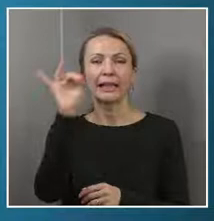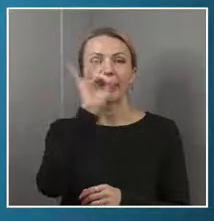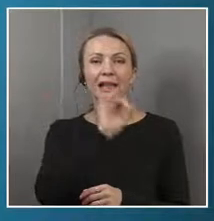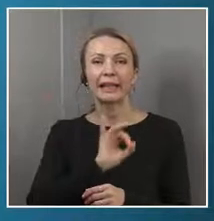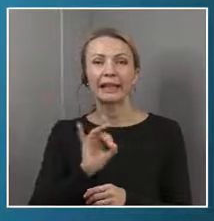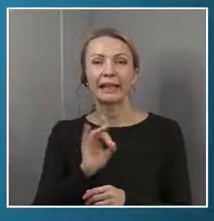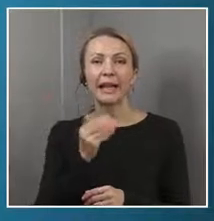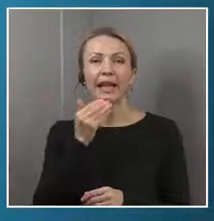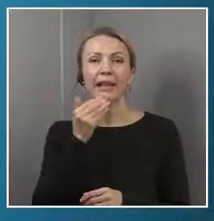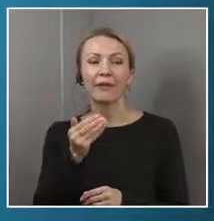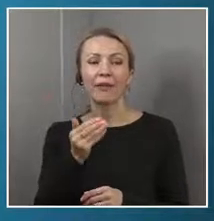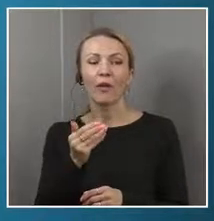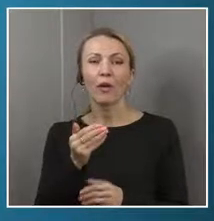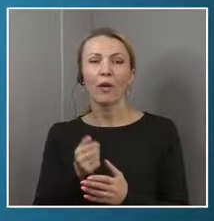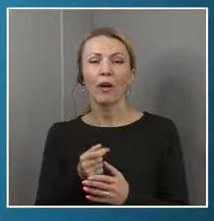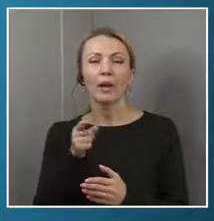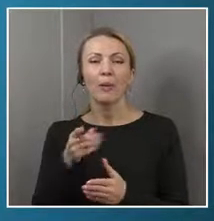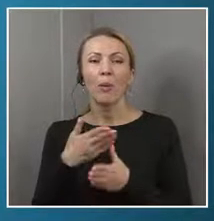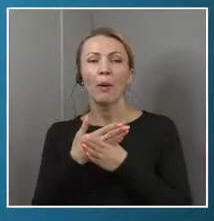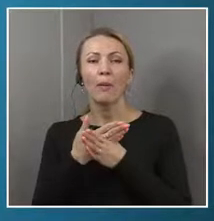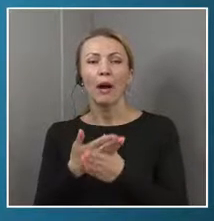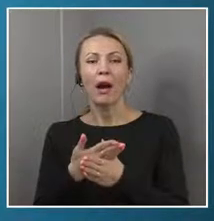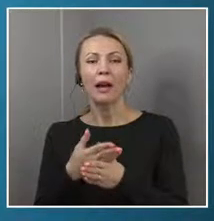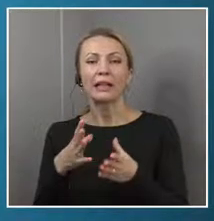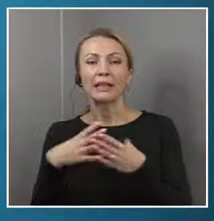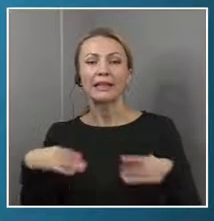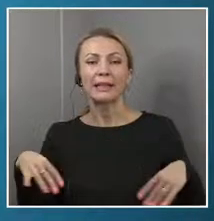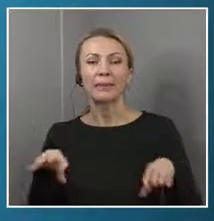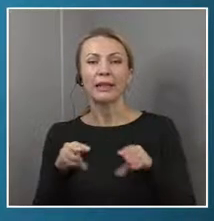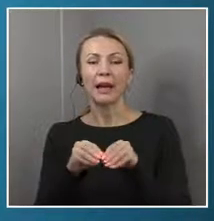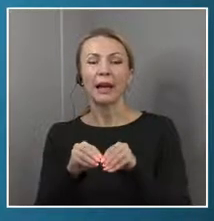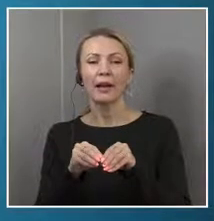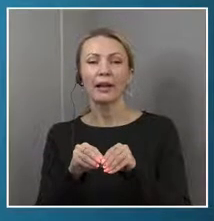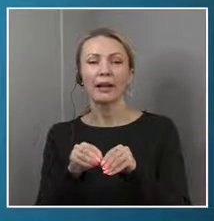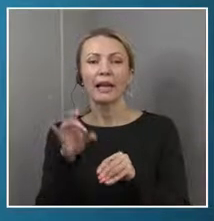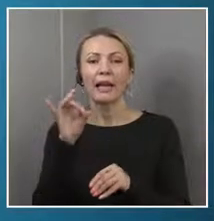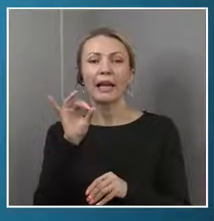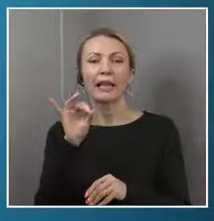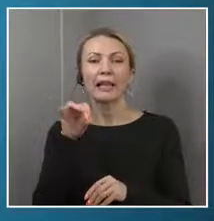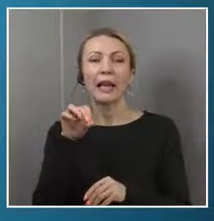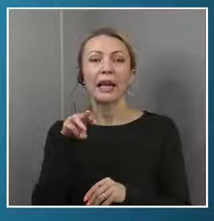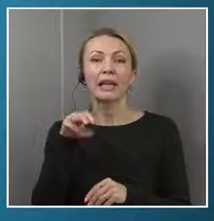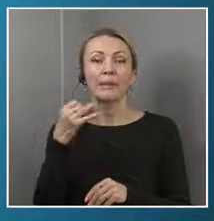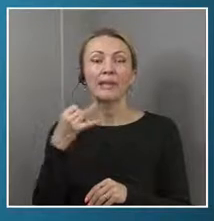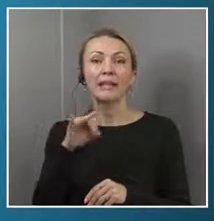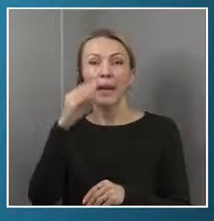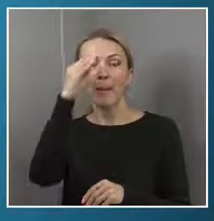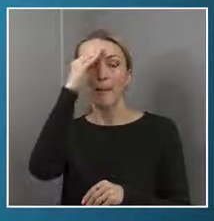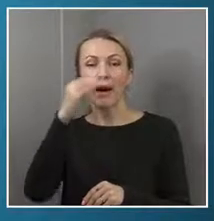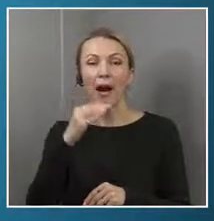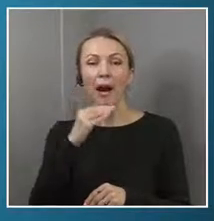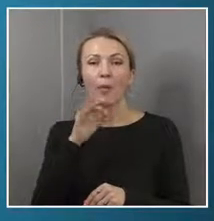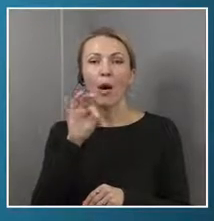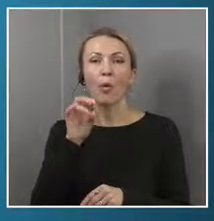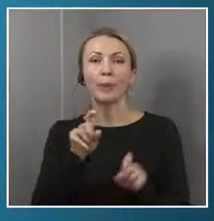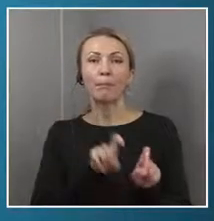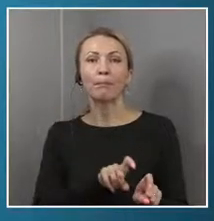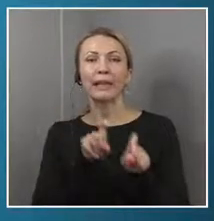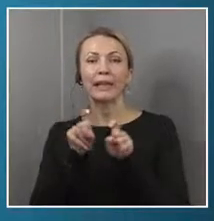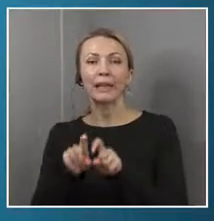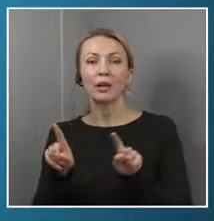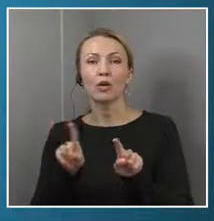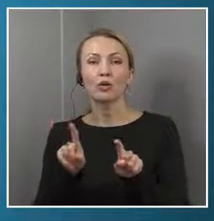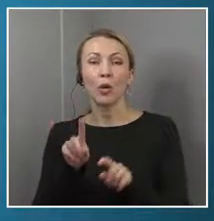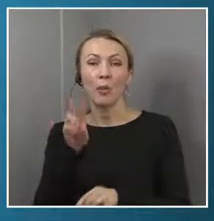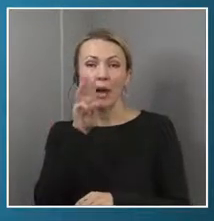of Maffeo Barberini. And to me, this has its parallel in Jean-Michel Basquiat trading up from